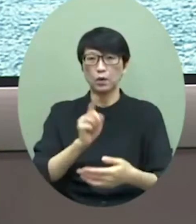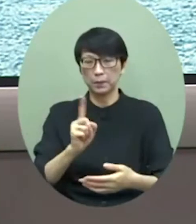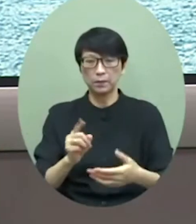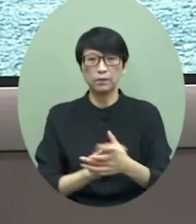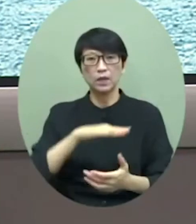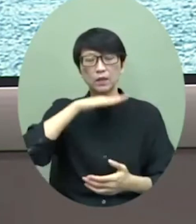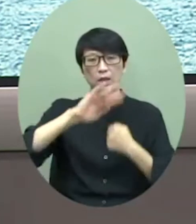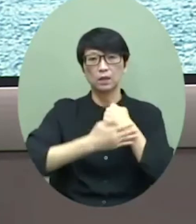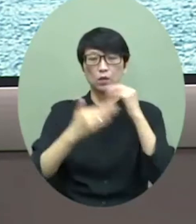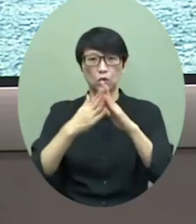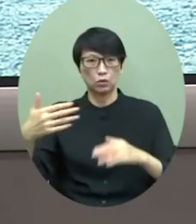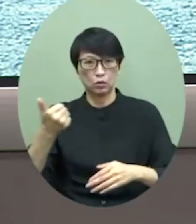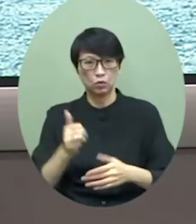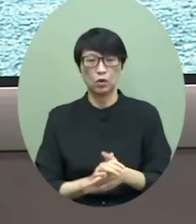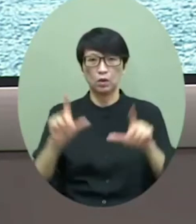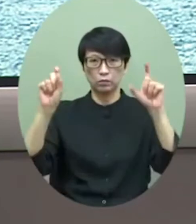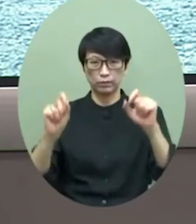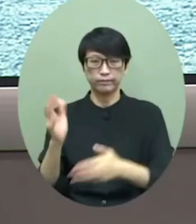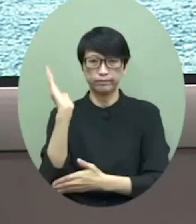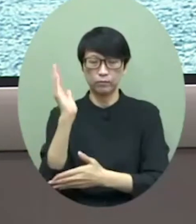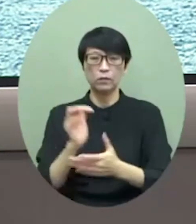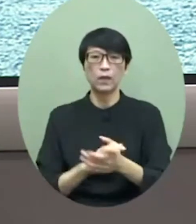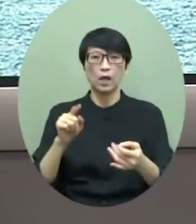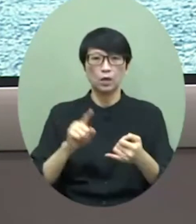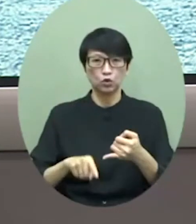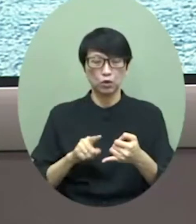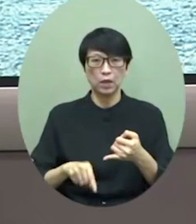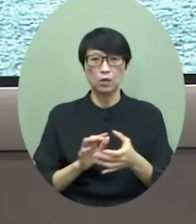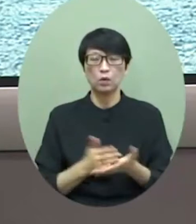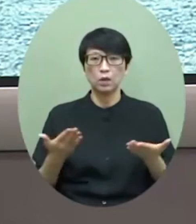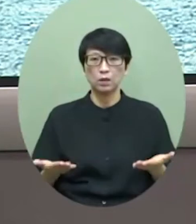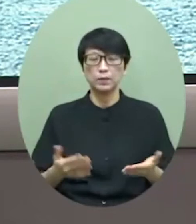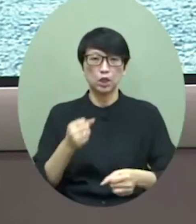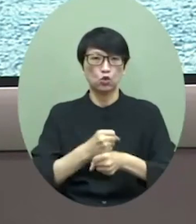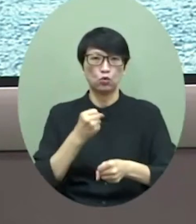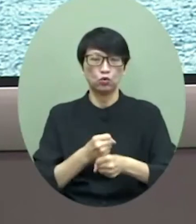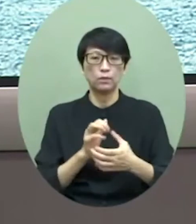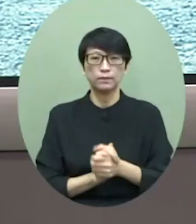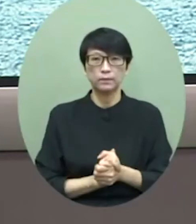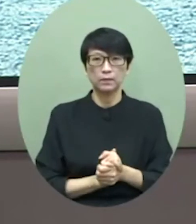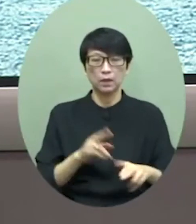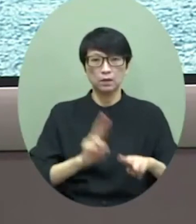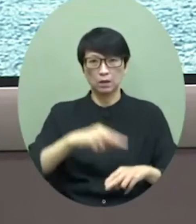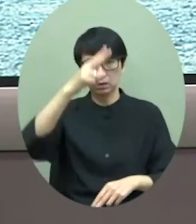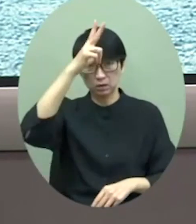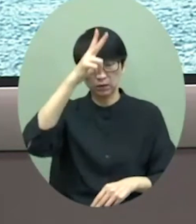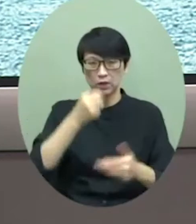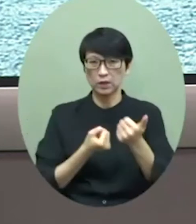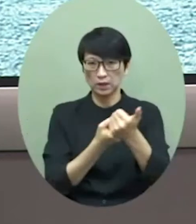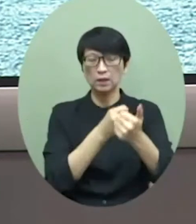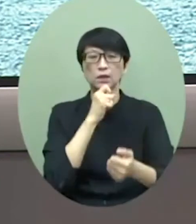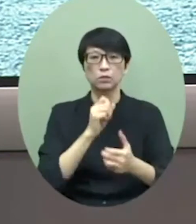effecting the delay of the elections, and seventhly, of course, the main content of the relevant bill, and the Secretary